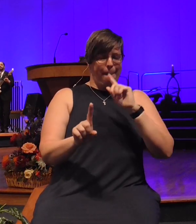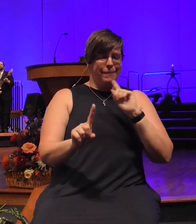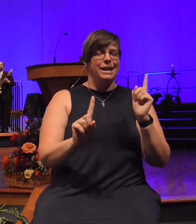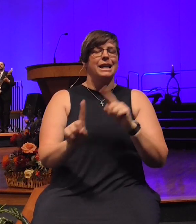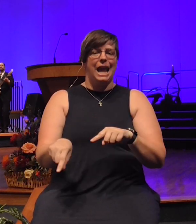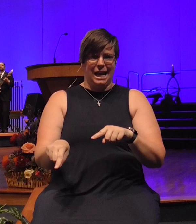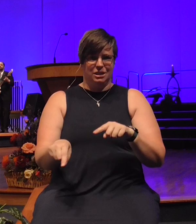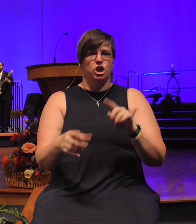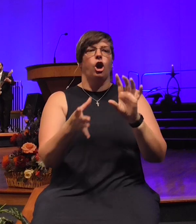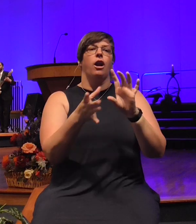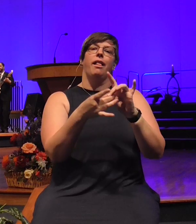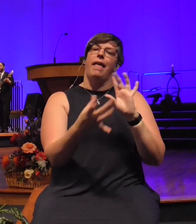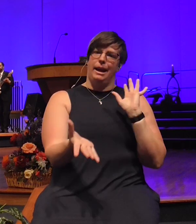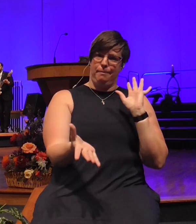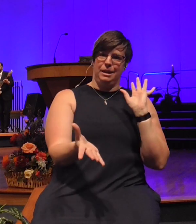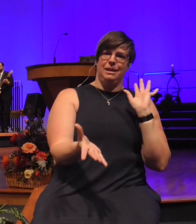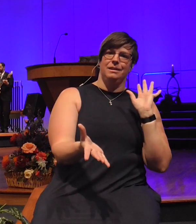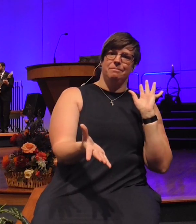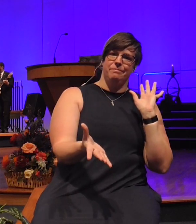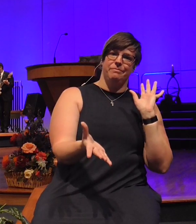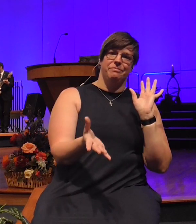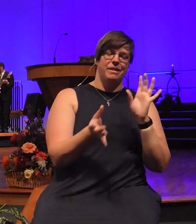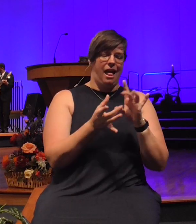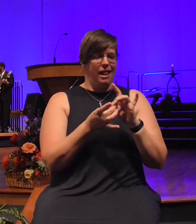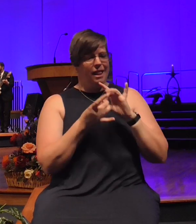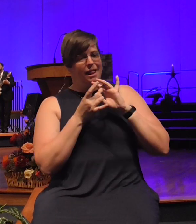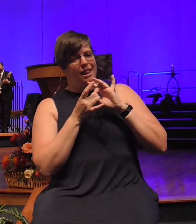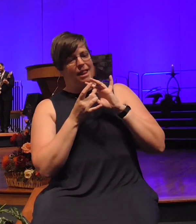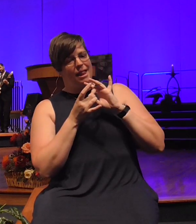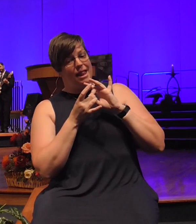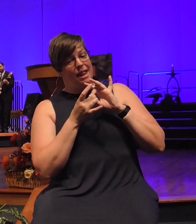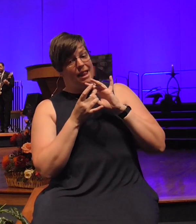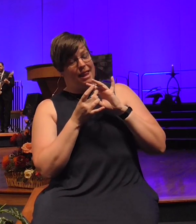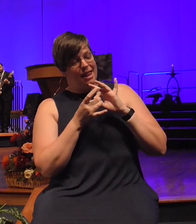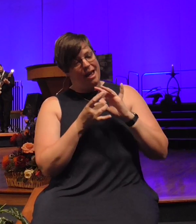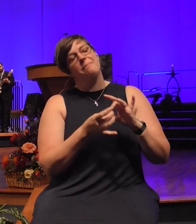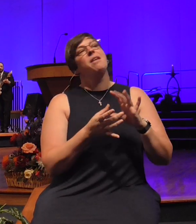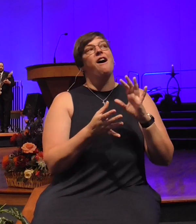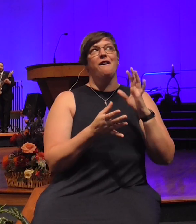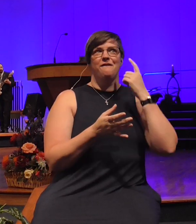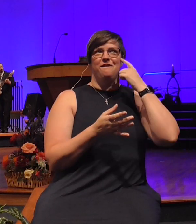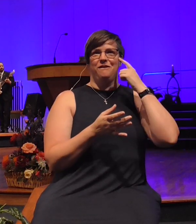will be an answer, let it be.